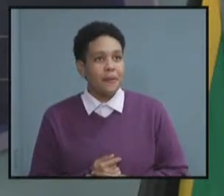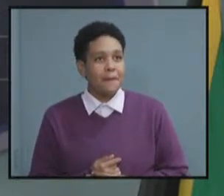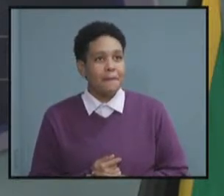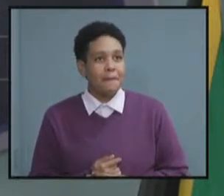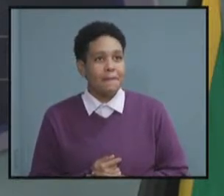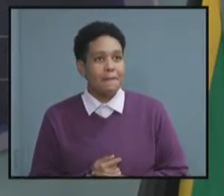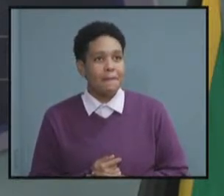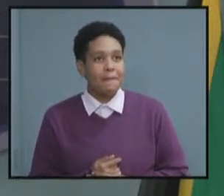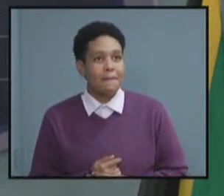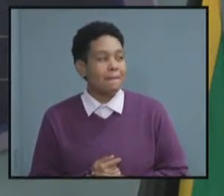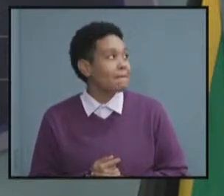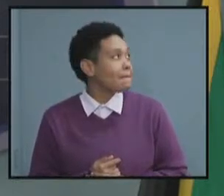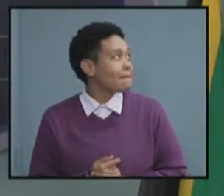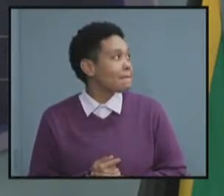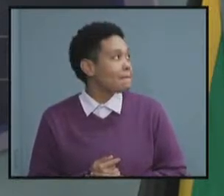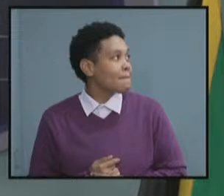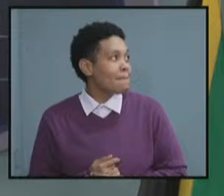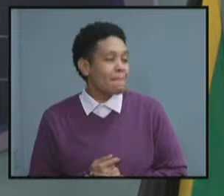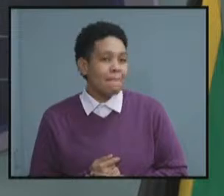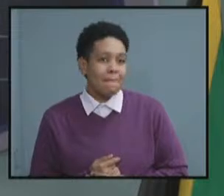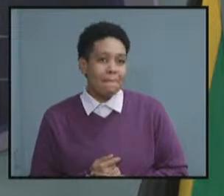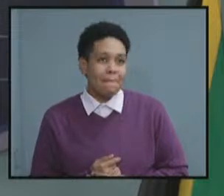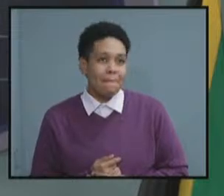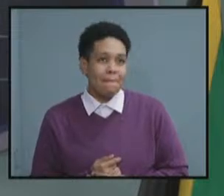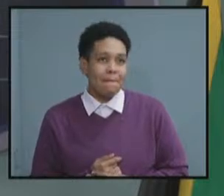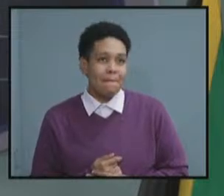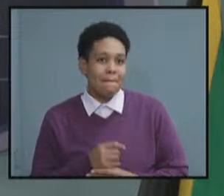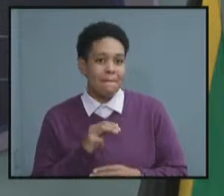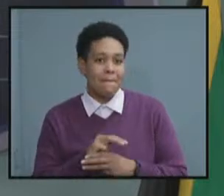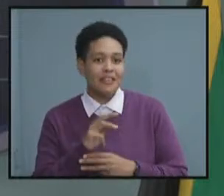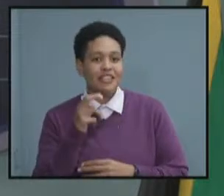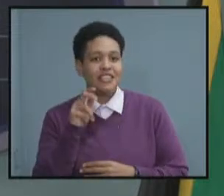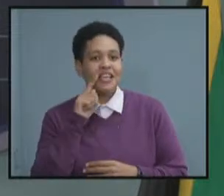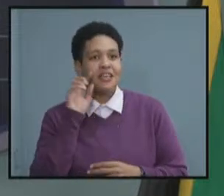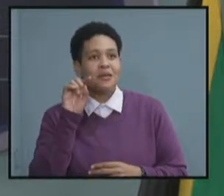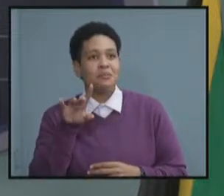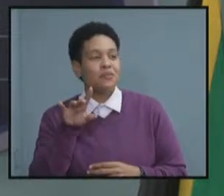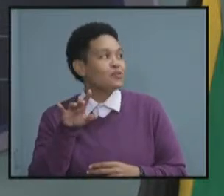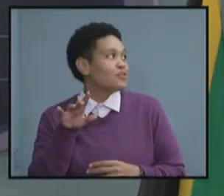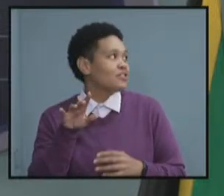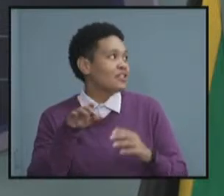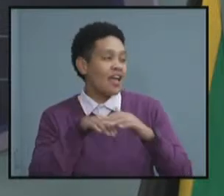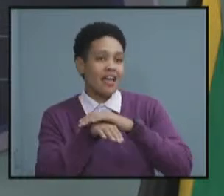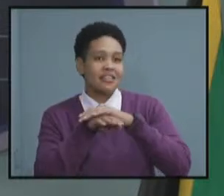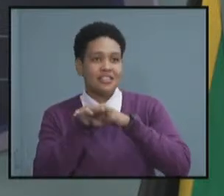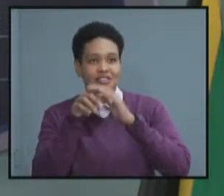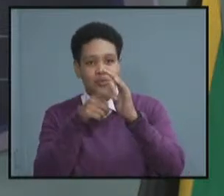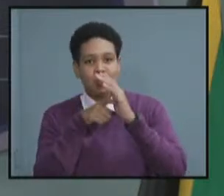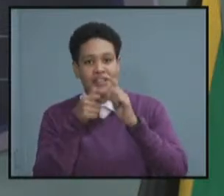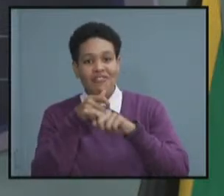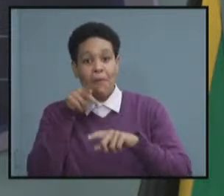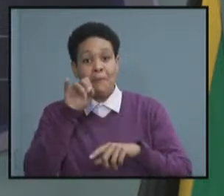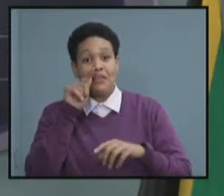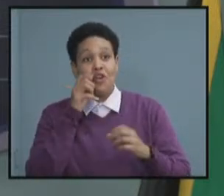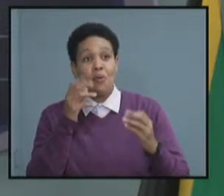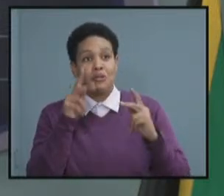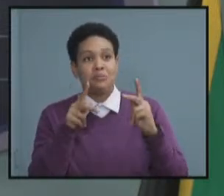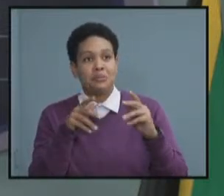information request to PICA regarding the number of people that were admitted into the country during